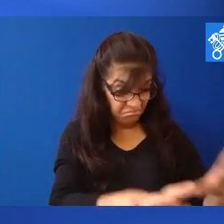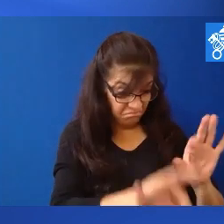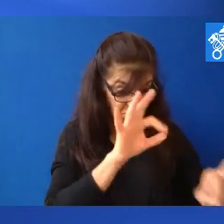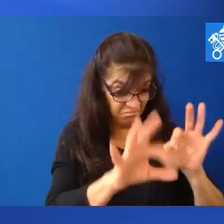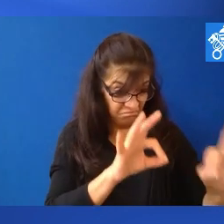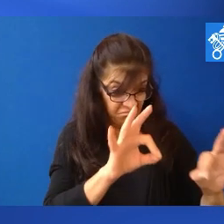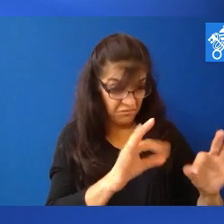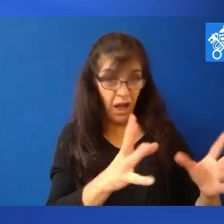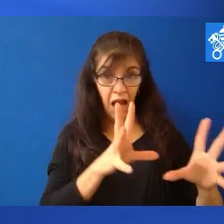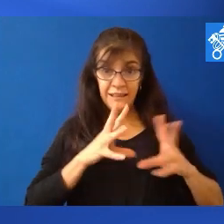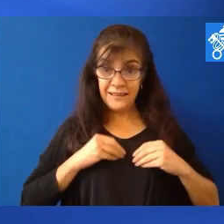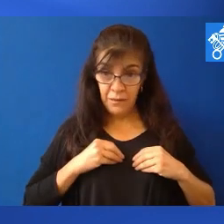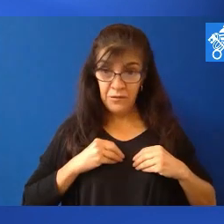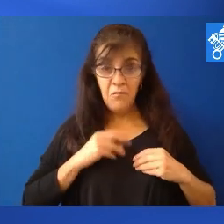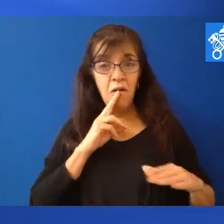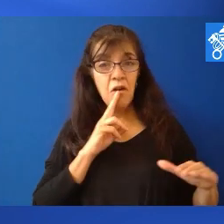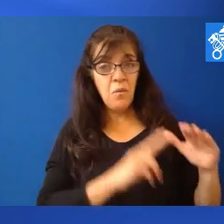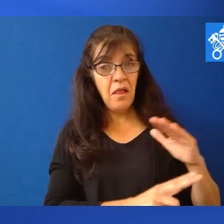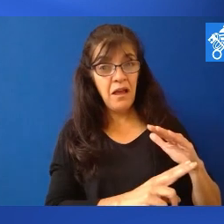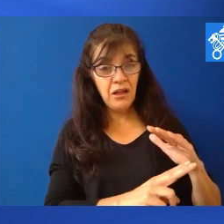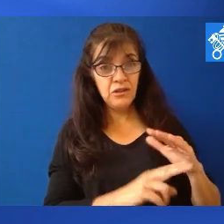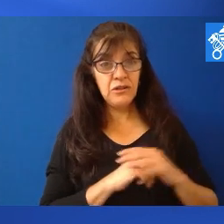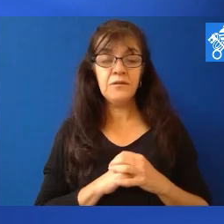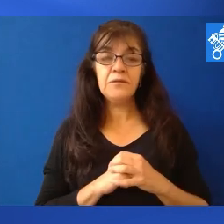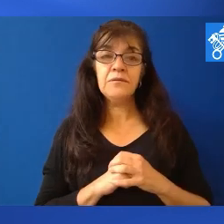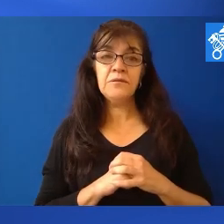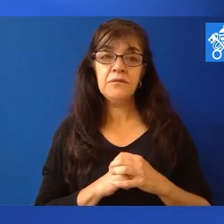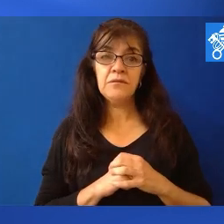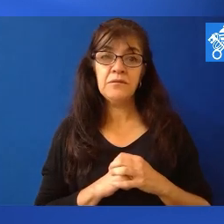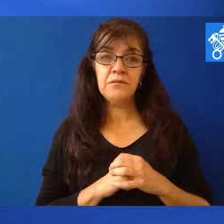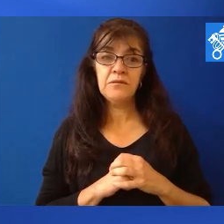found acceptable in the furnace of humiliation.